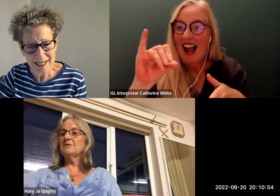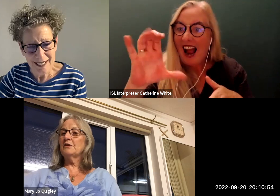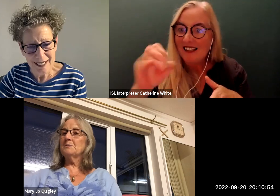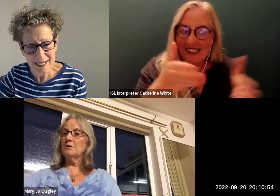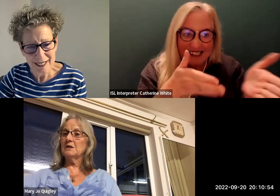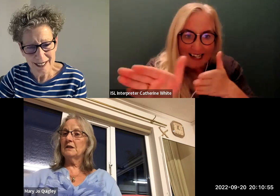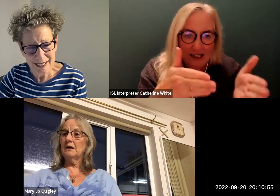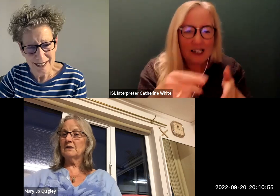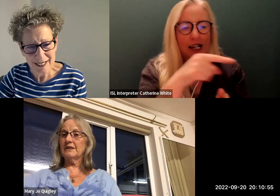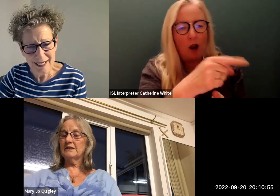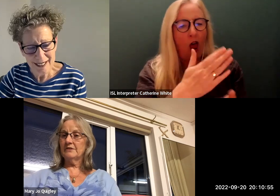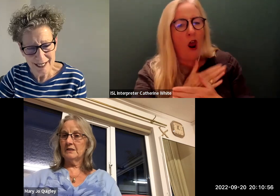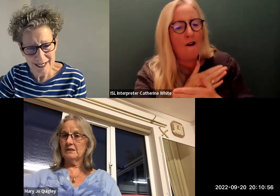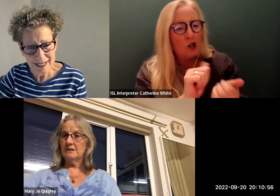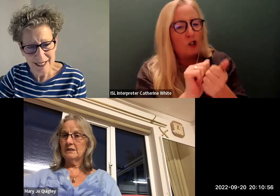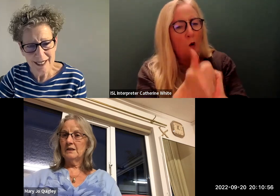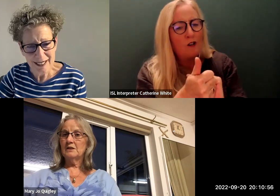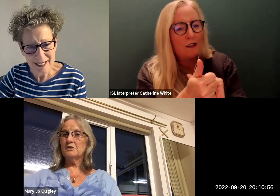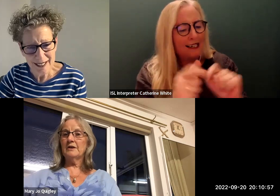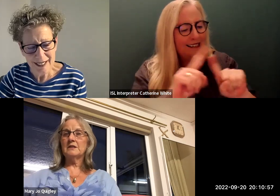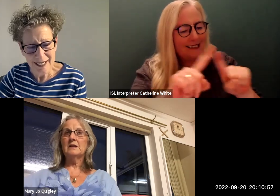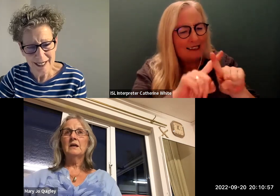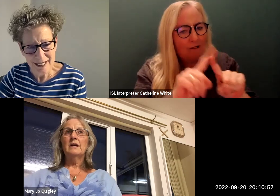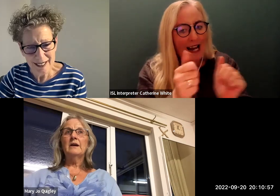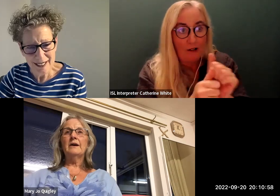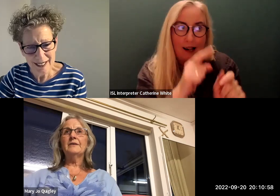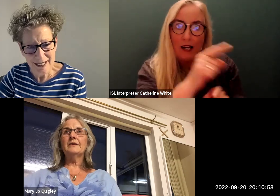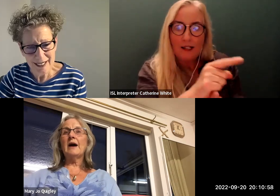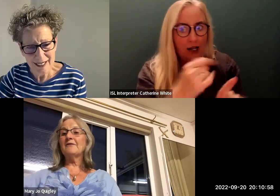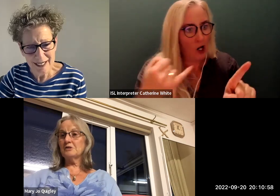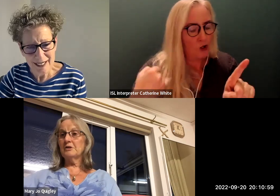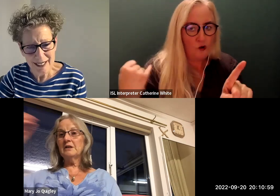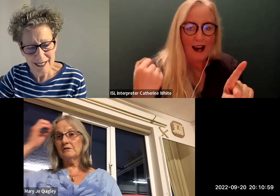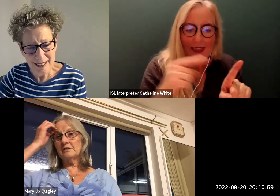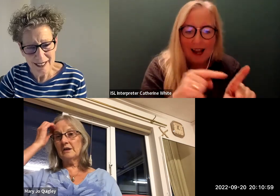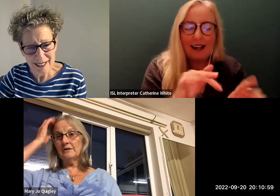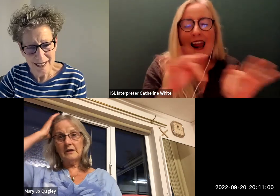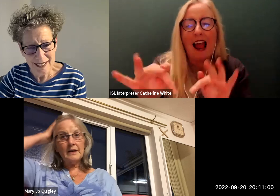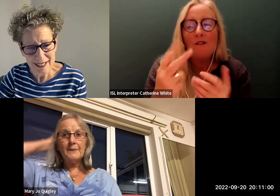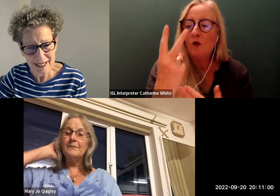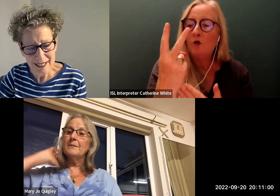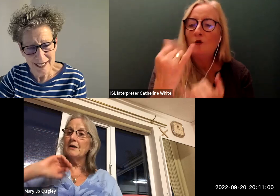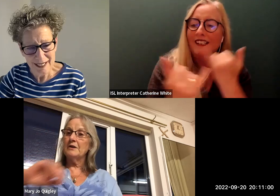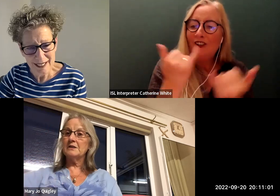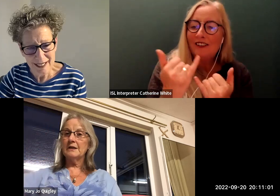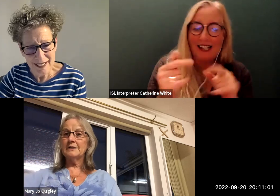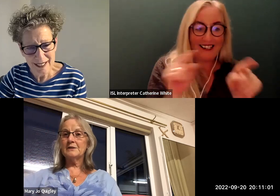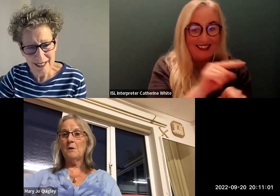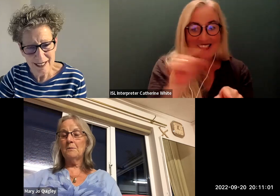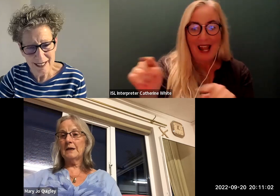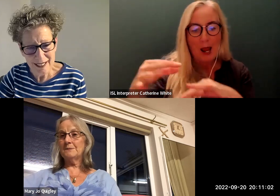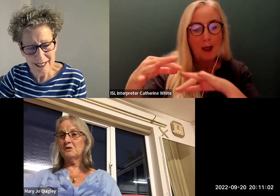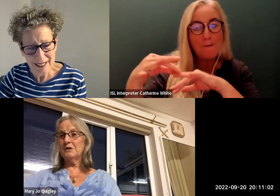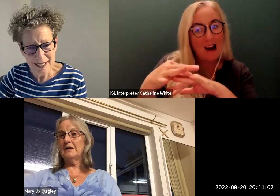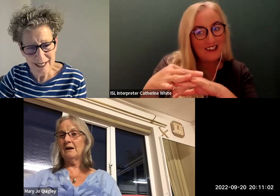He was very sporty, lots of activities. He enjoyed that. And after 3 years, they married, and